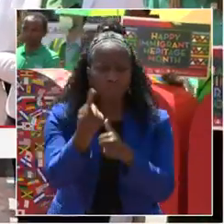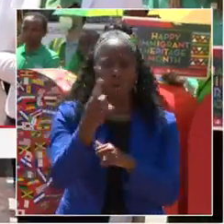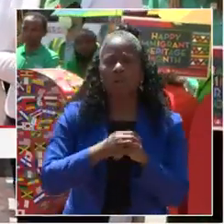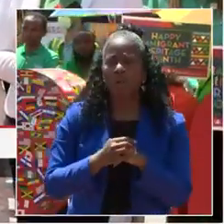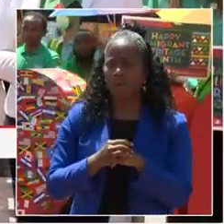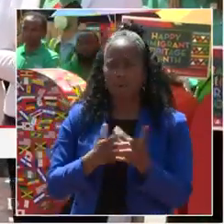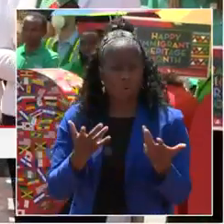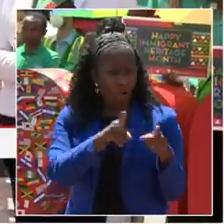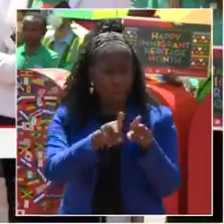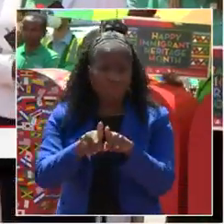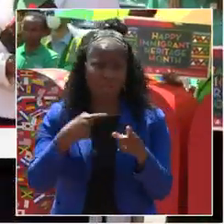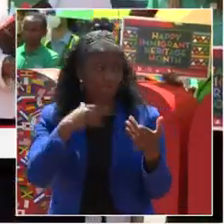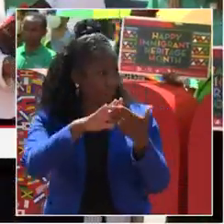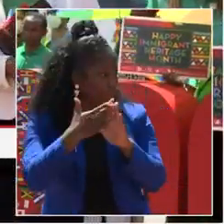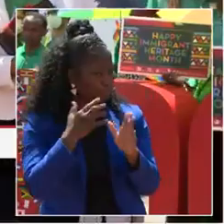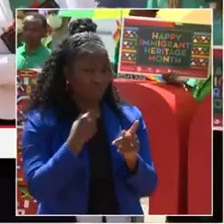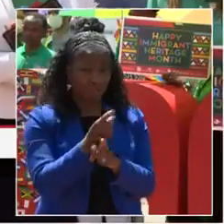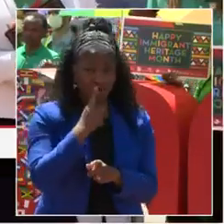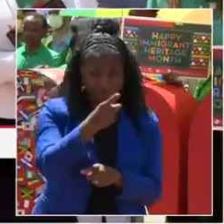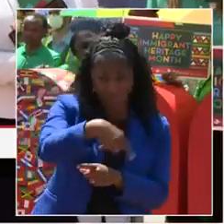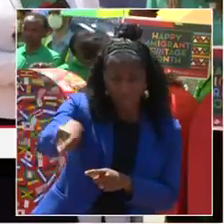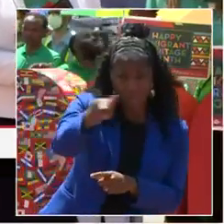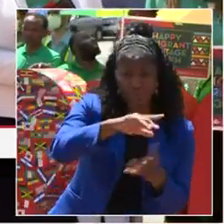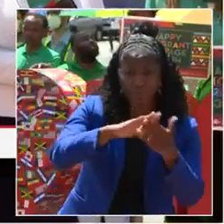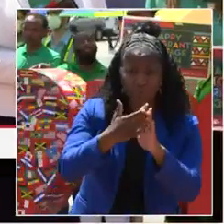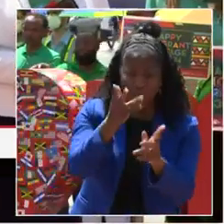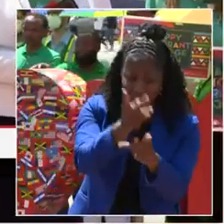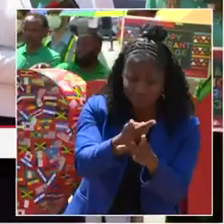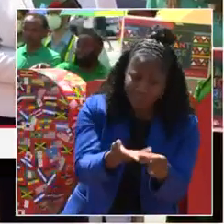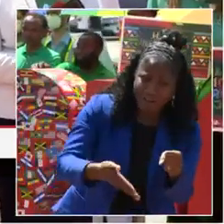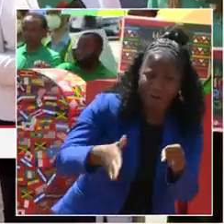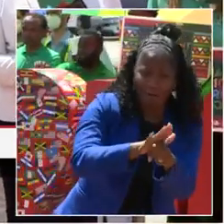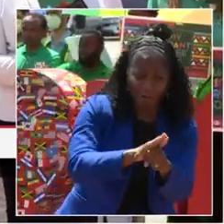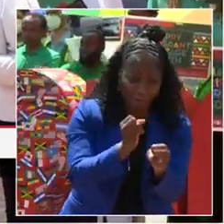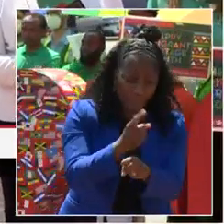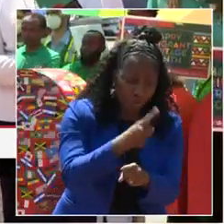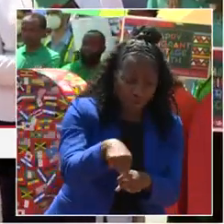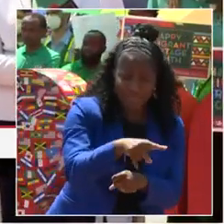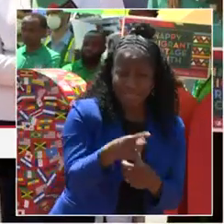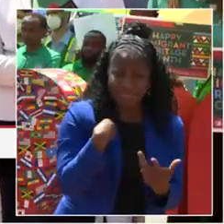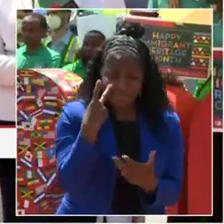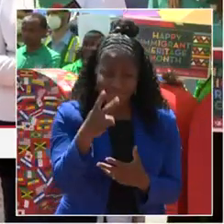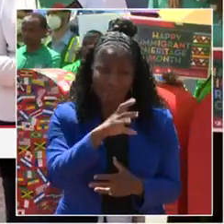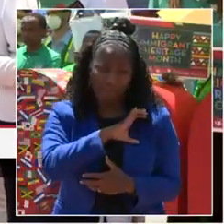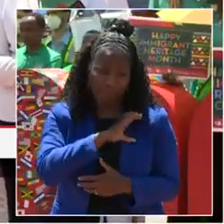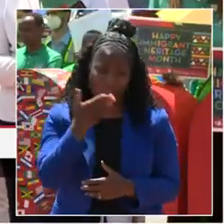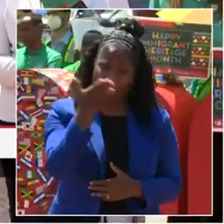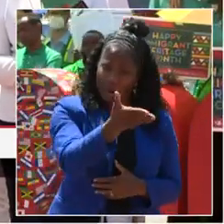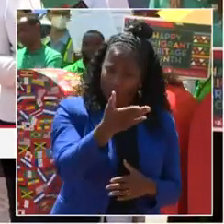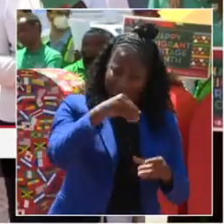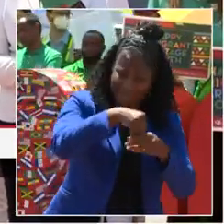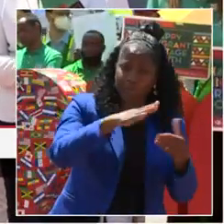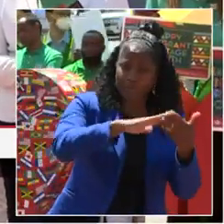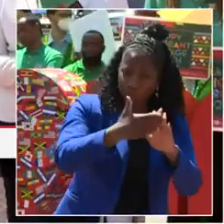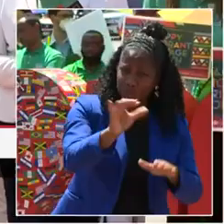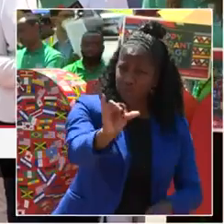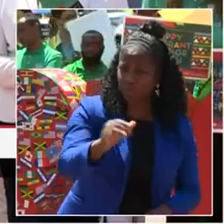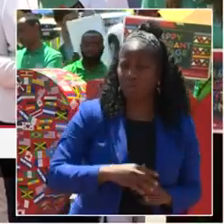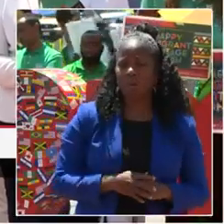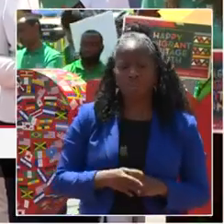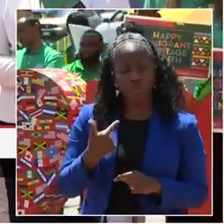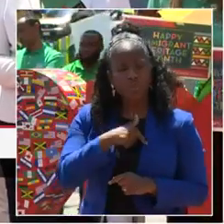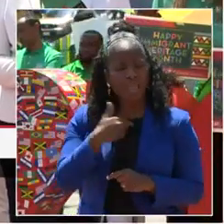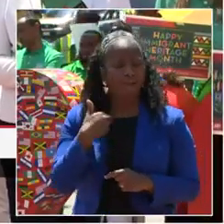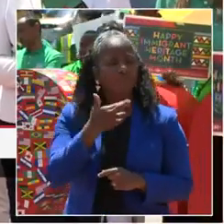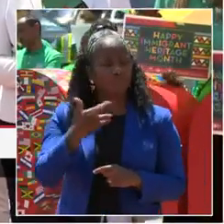we have communities that we got to make sure those communities are covered and that they see police officers in those communities. So we have the resources that we